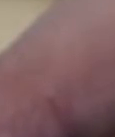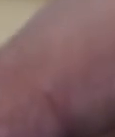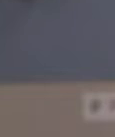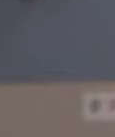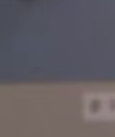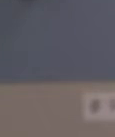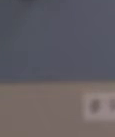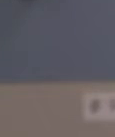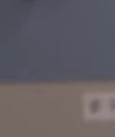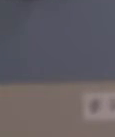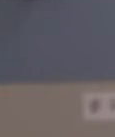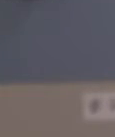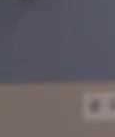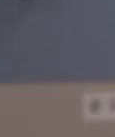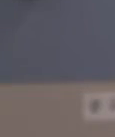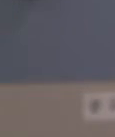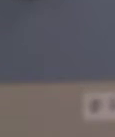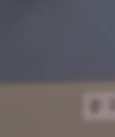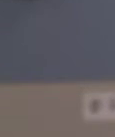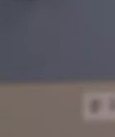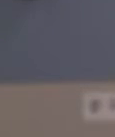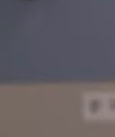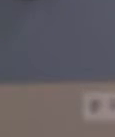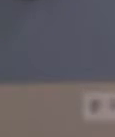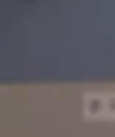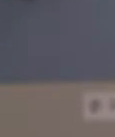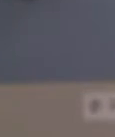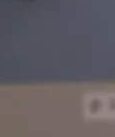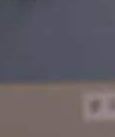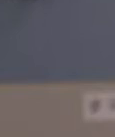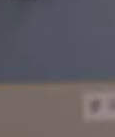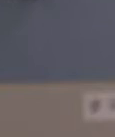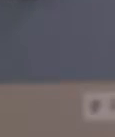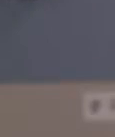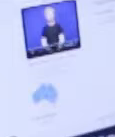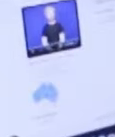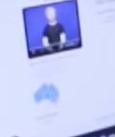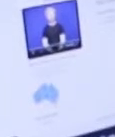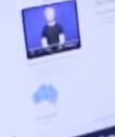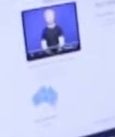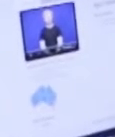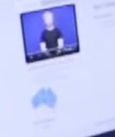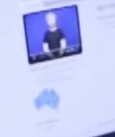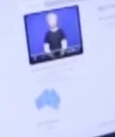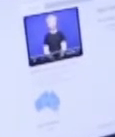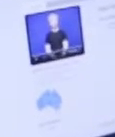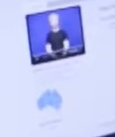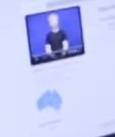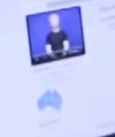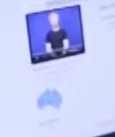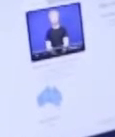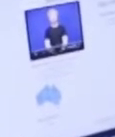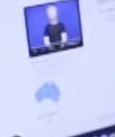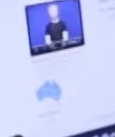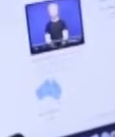present knowledge rather than like do the research and create new knowledge. So the AMP fund gives me time so that I can concentrate on